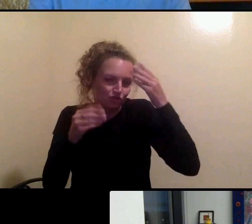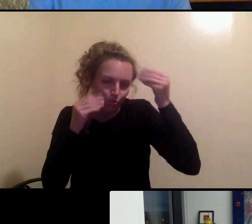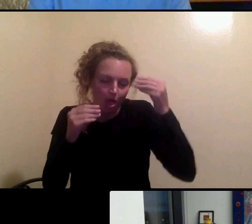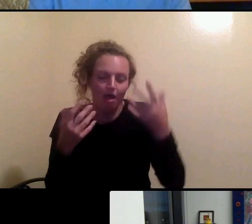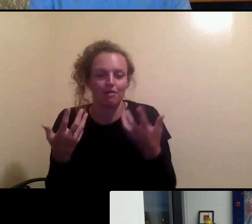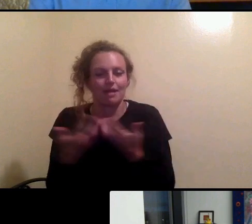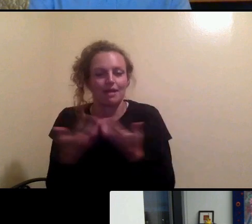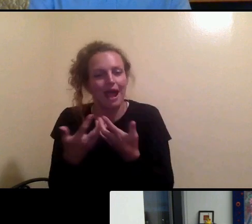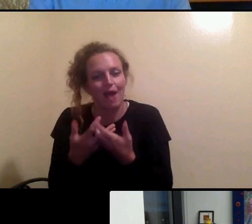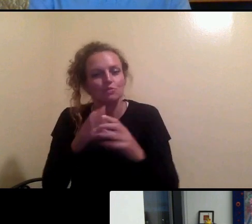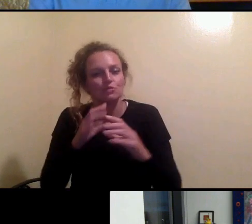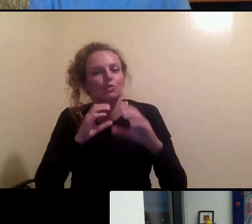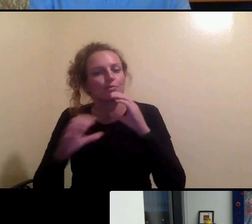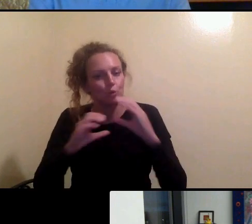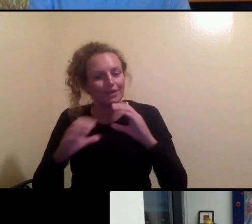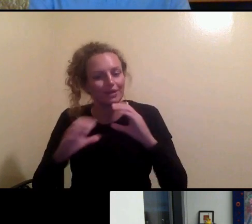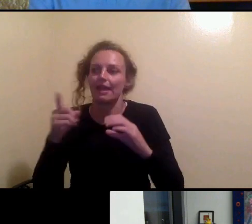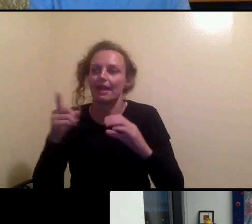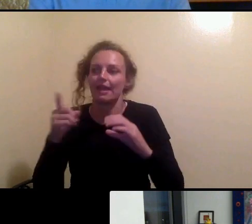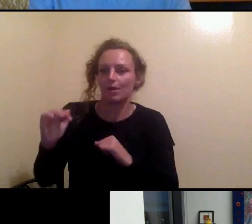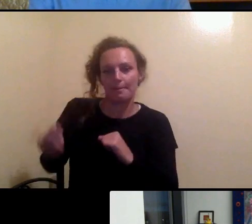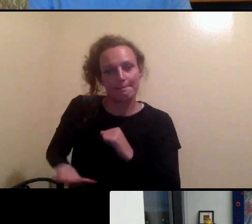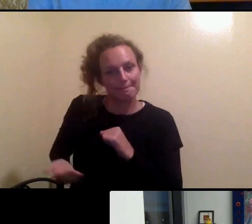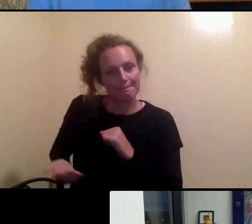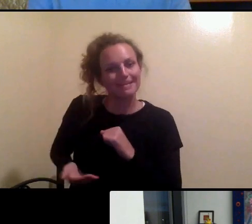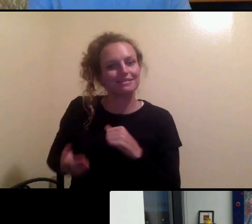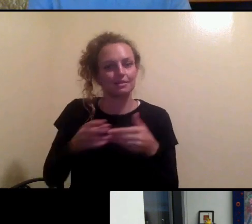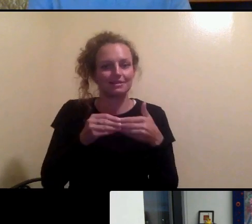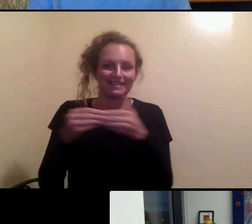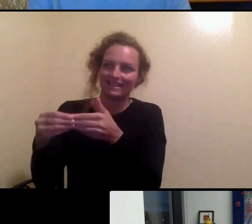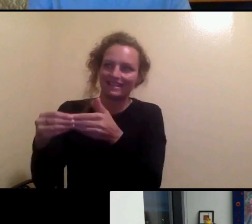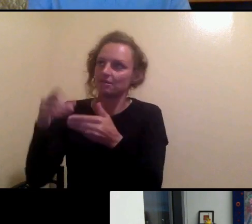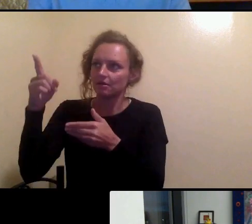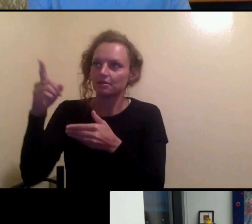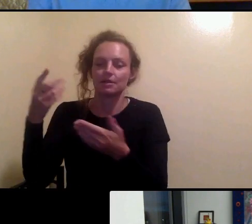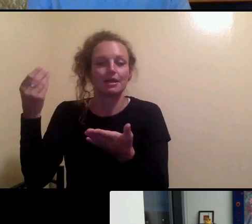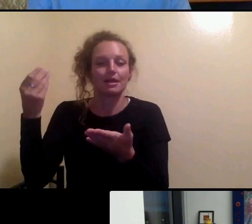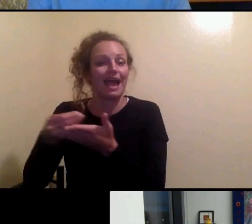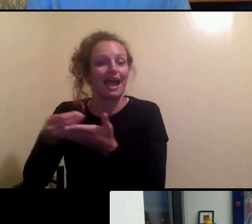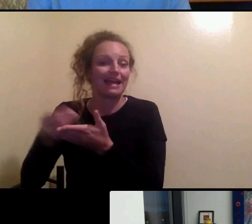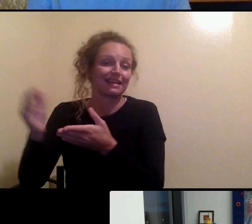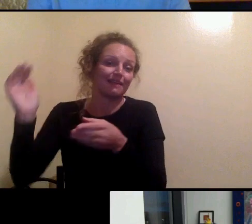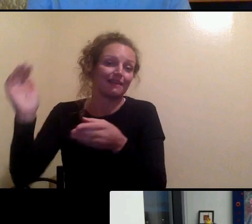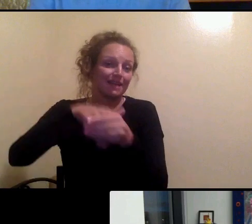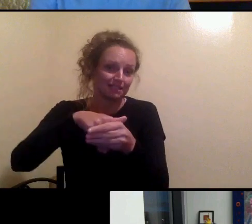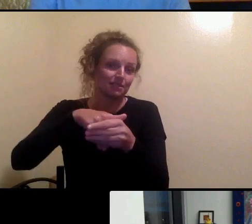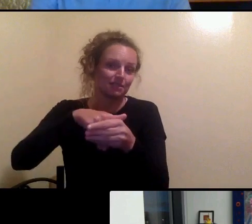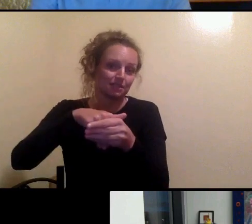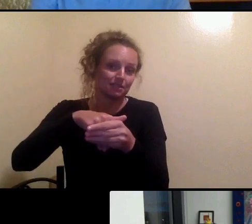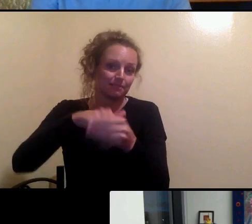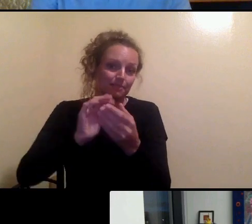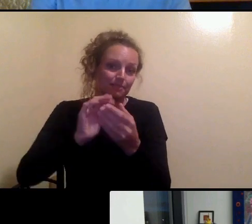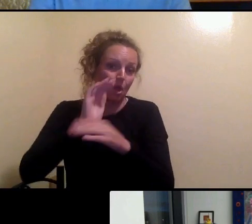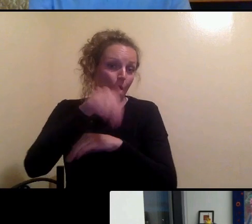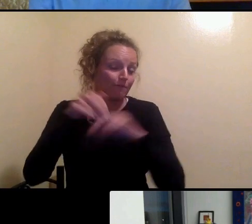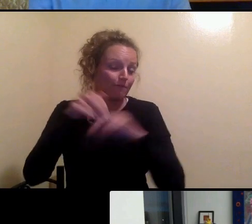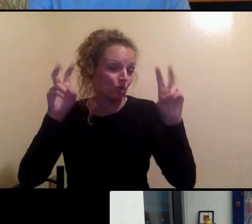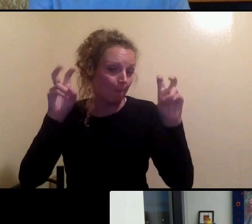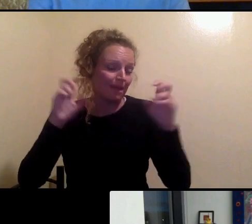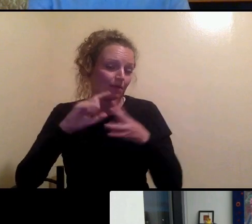with business leaders, how to communicate with investors on matters disability. And I think even to kind of go back and